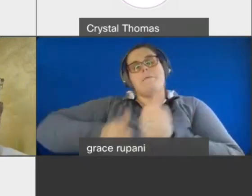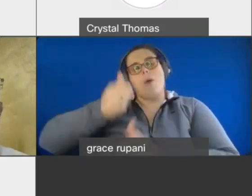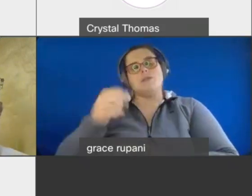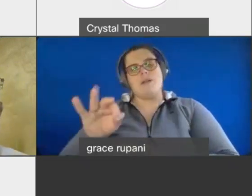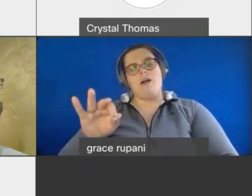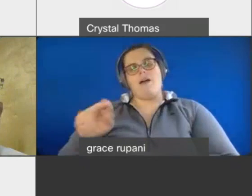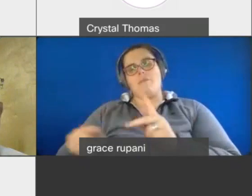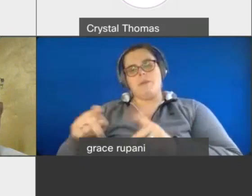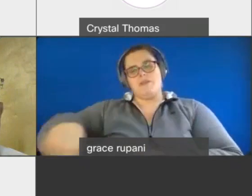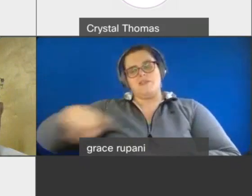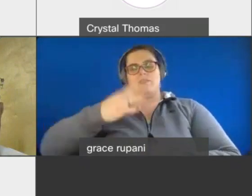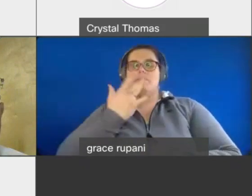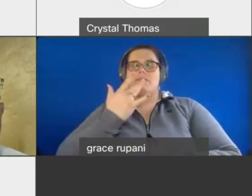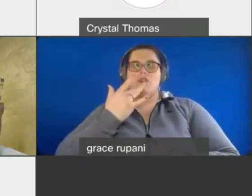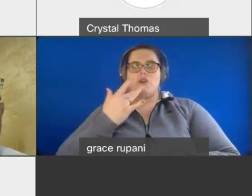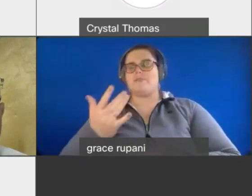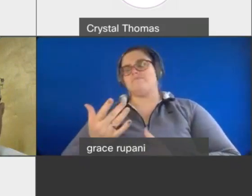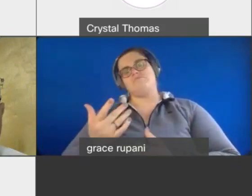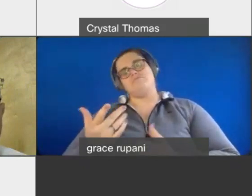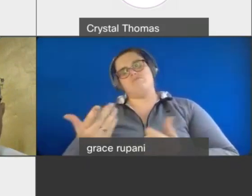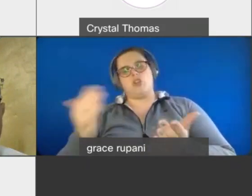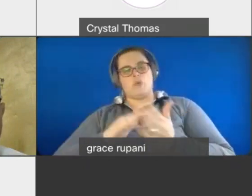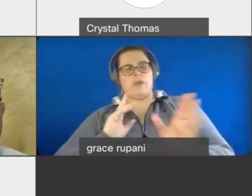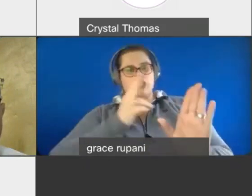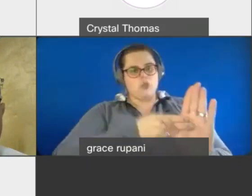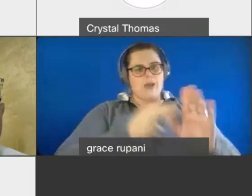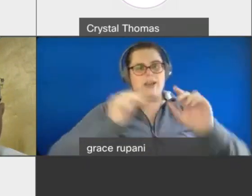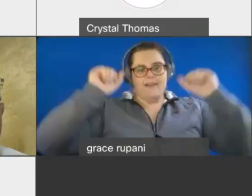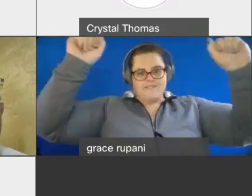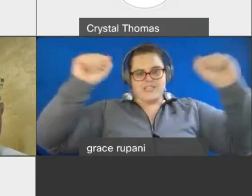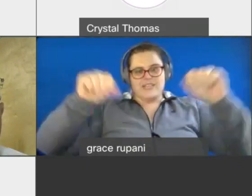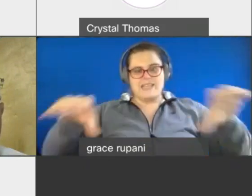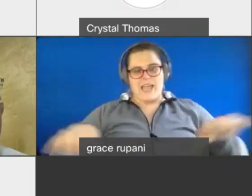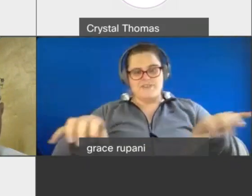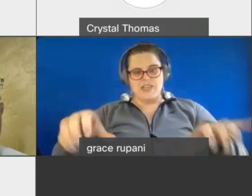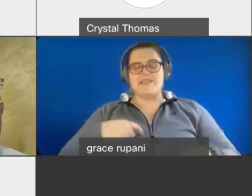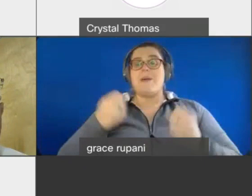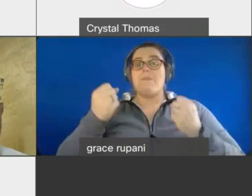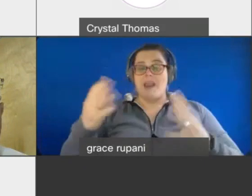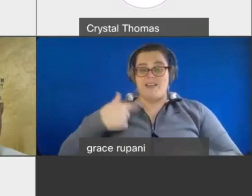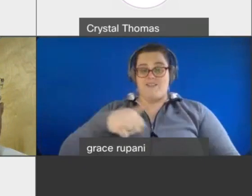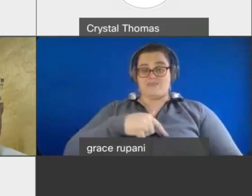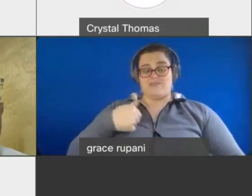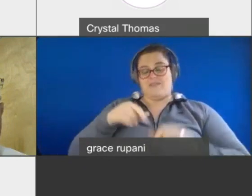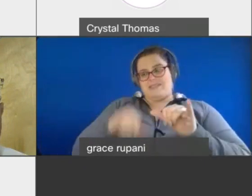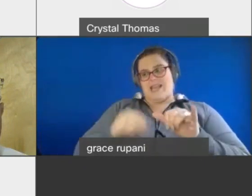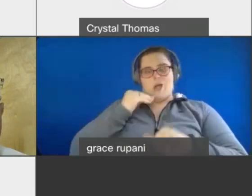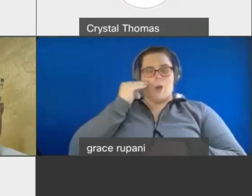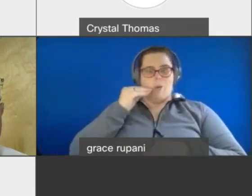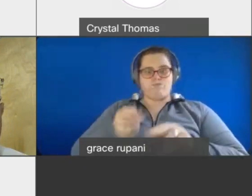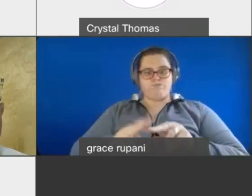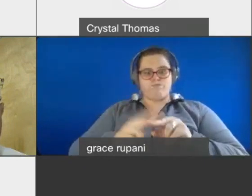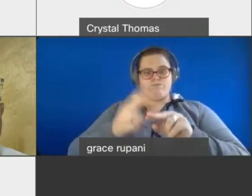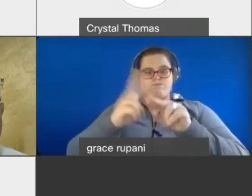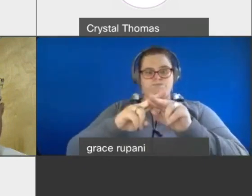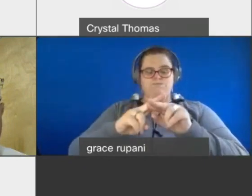reintroduce themselves into fitness activities, that through the pandemic, a lot of us have gained weight, that we've been home, that we've been sitting out. So